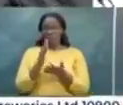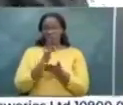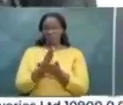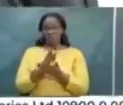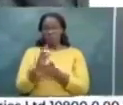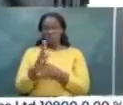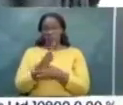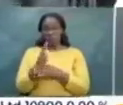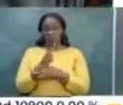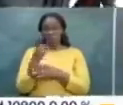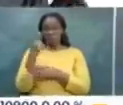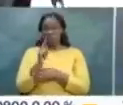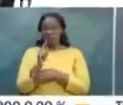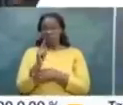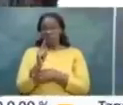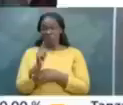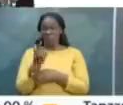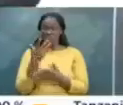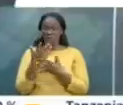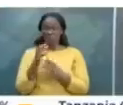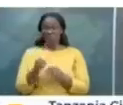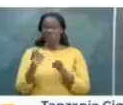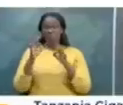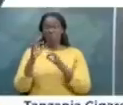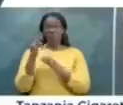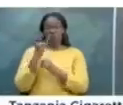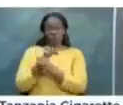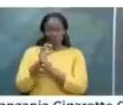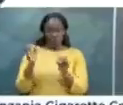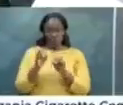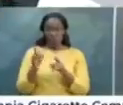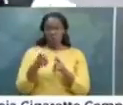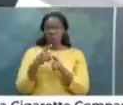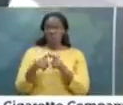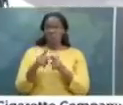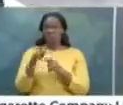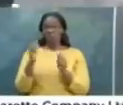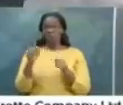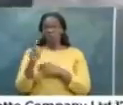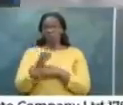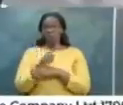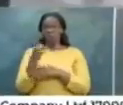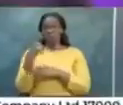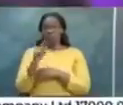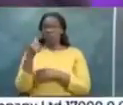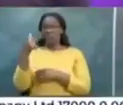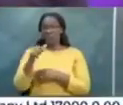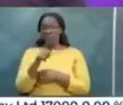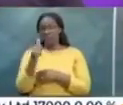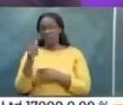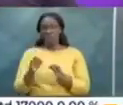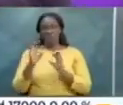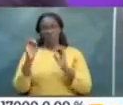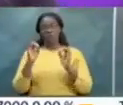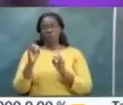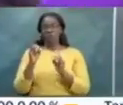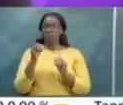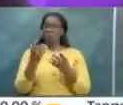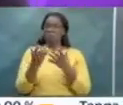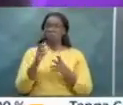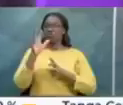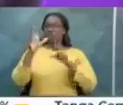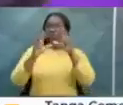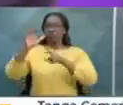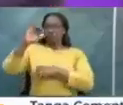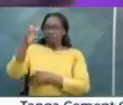not using it for, I guess, the official duties, you could actually use it for any non-official duties like hiking